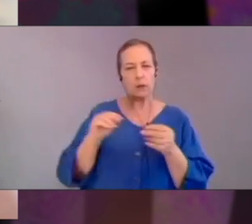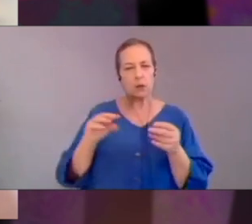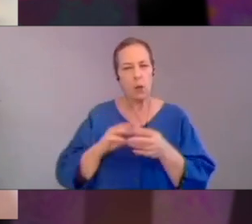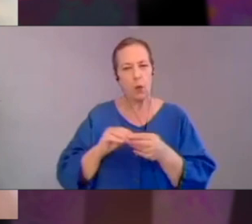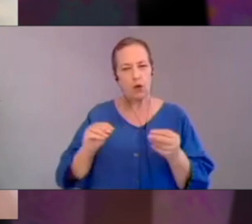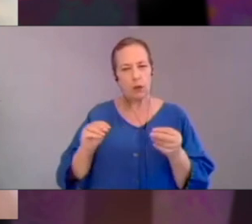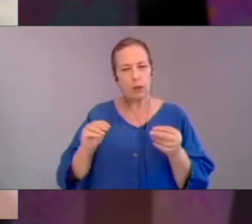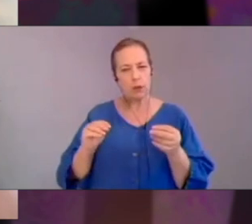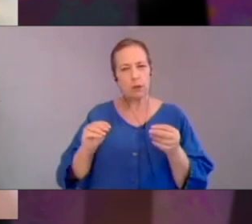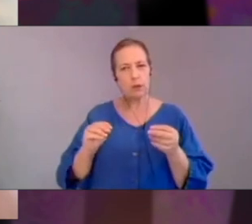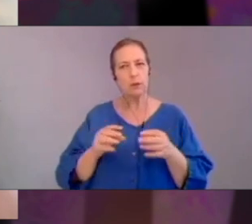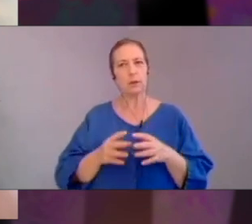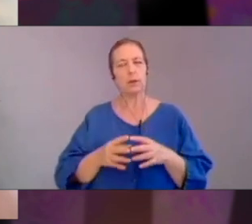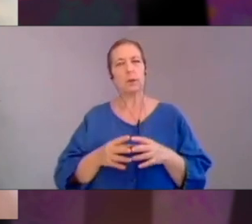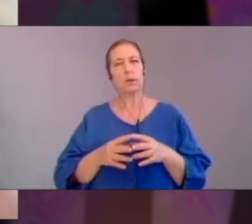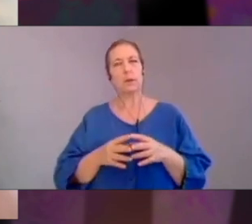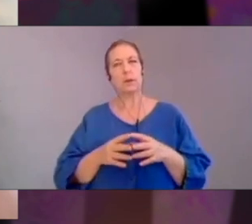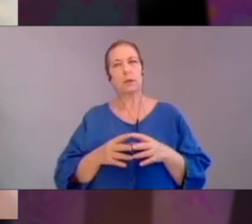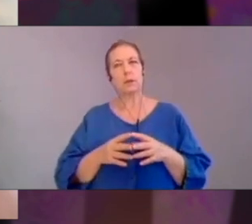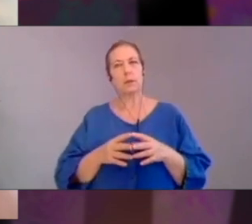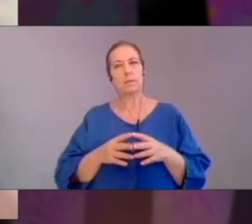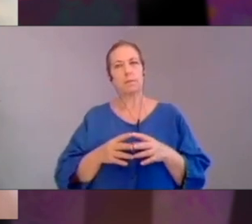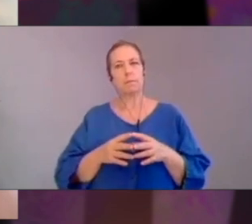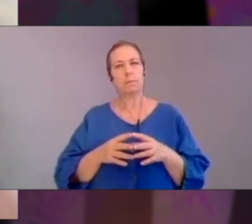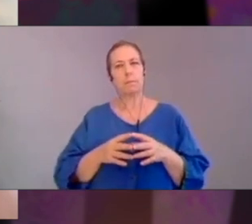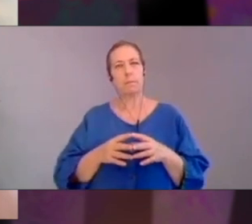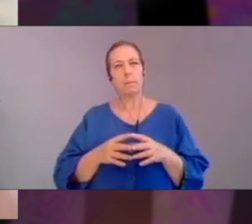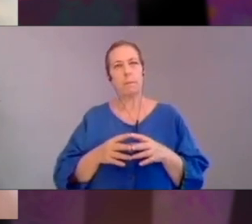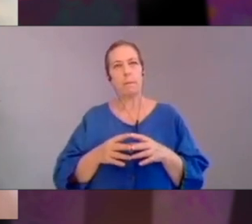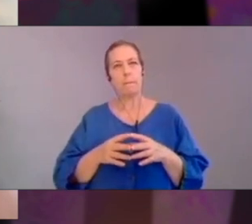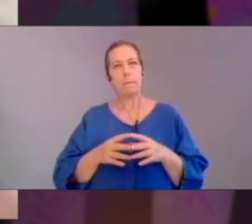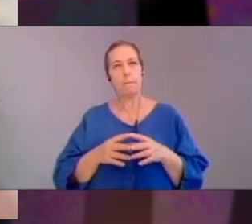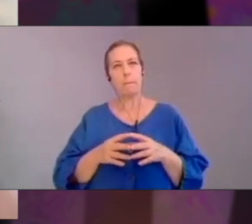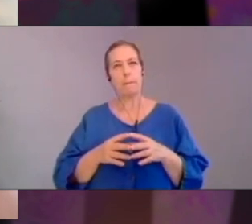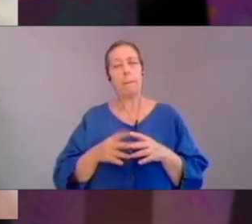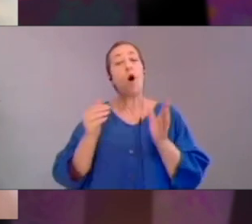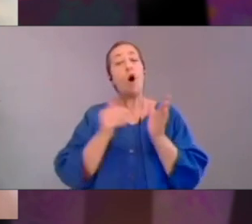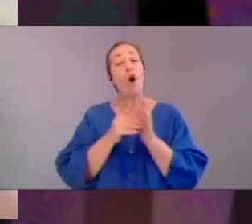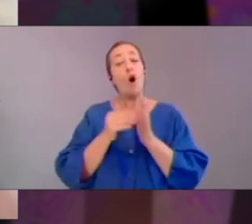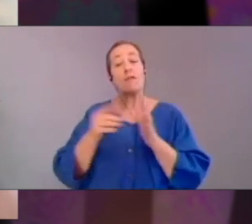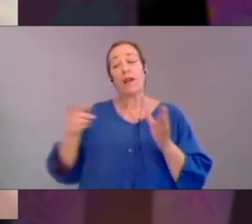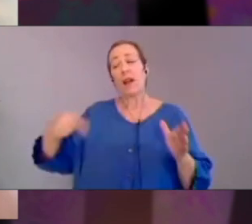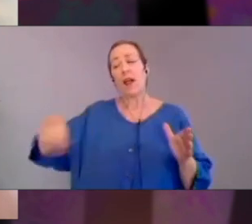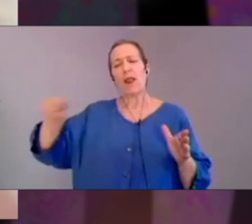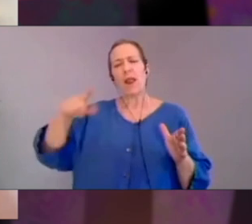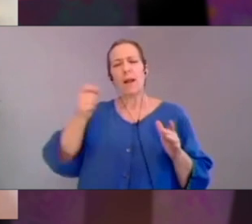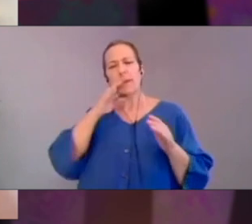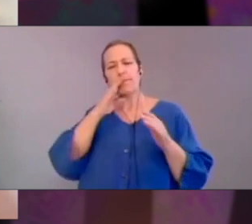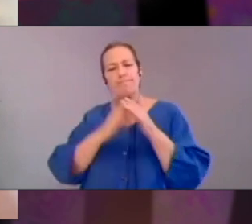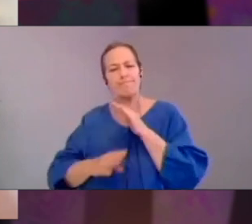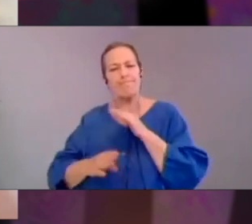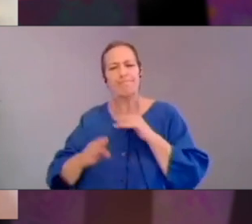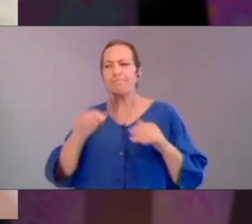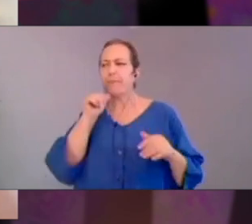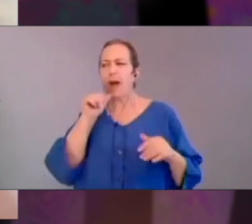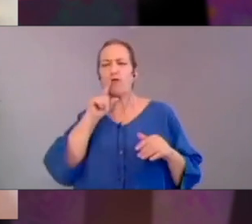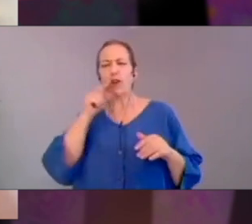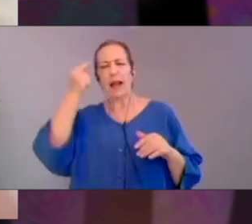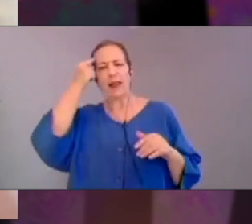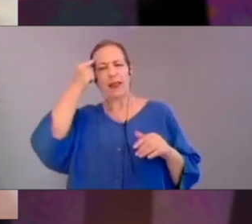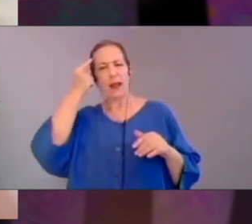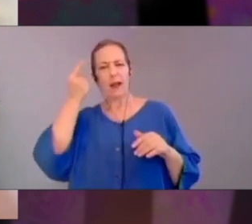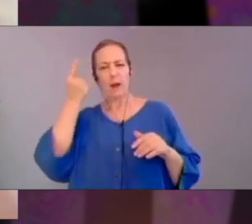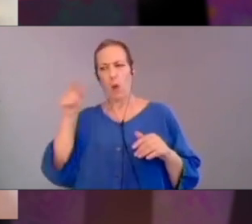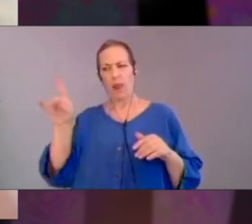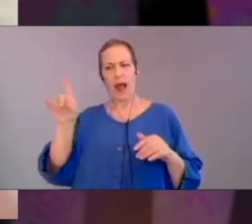often they don't think of what they've done and of who they are as being anything extraordinary,